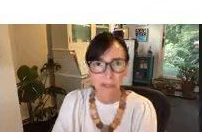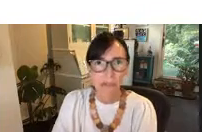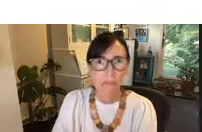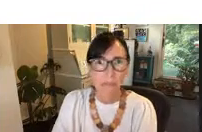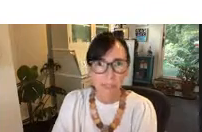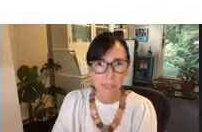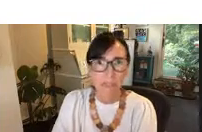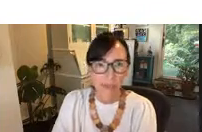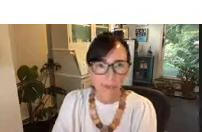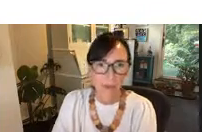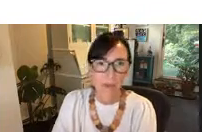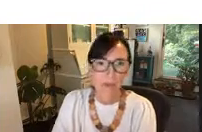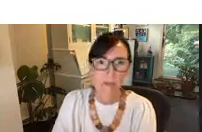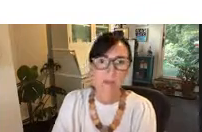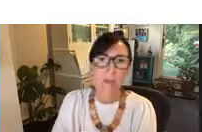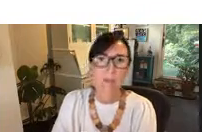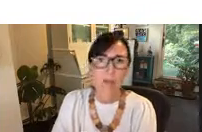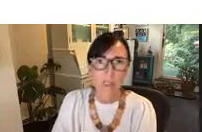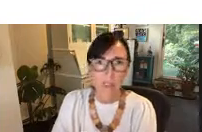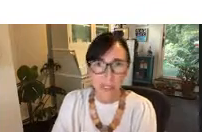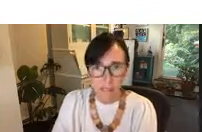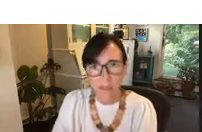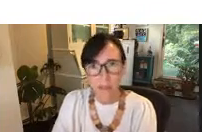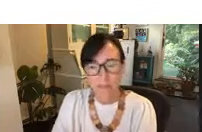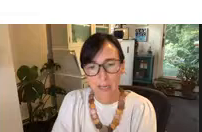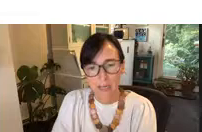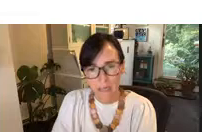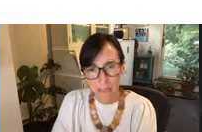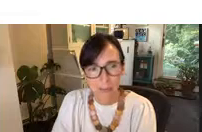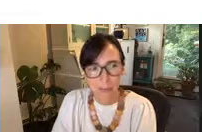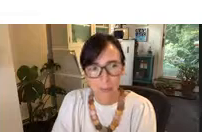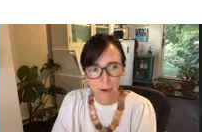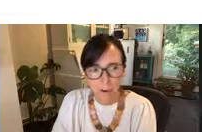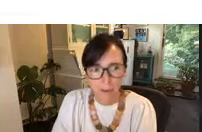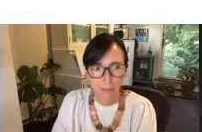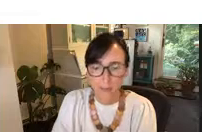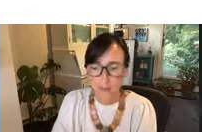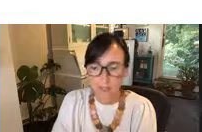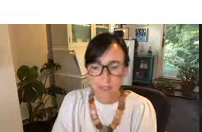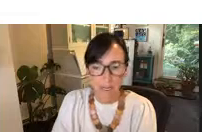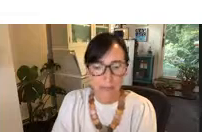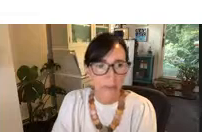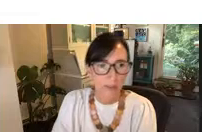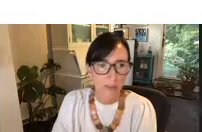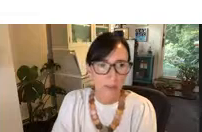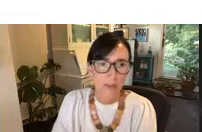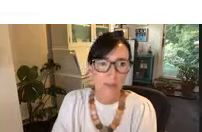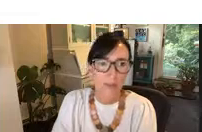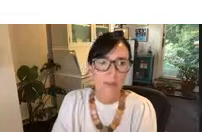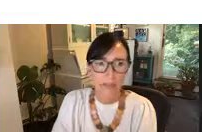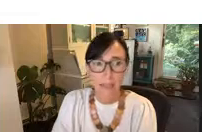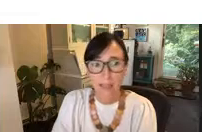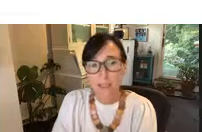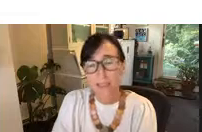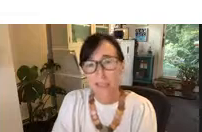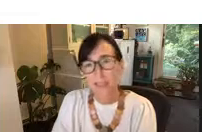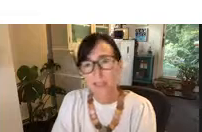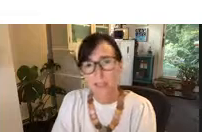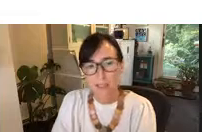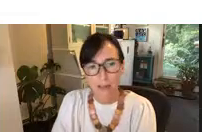everything we do must ensure that we are inclusive and accessible for all of us. And that includes